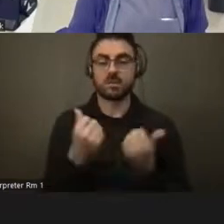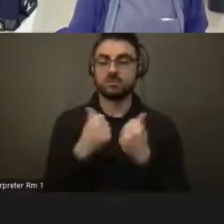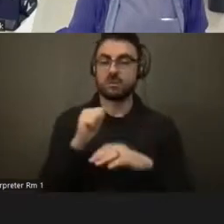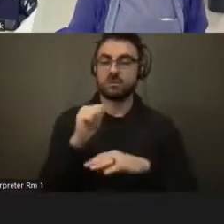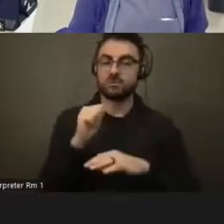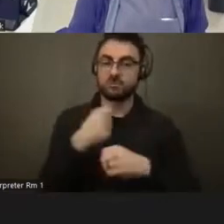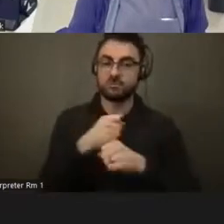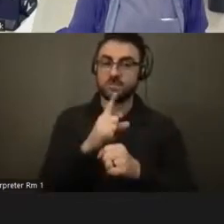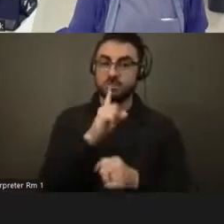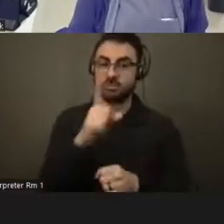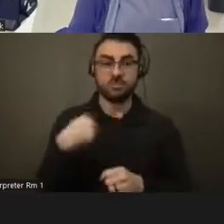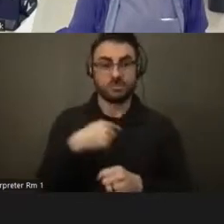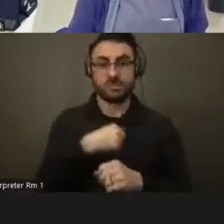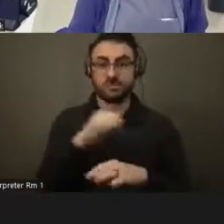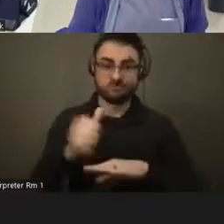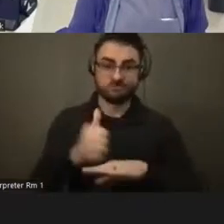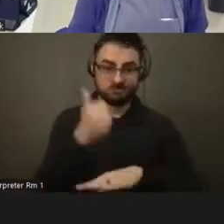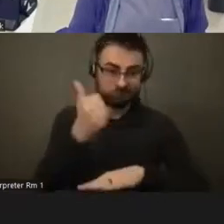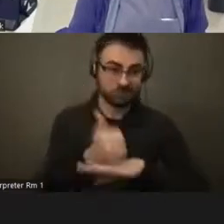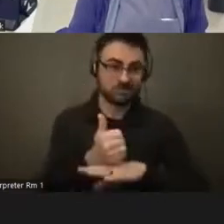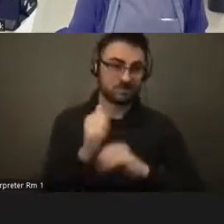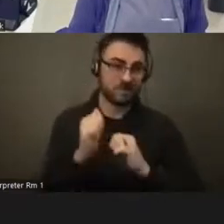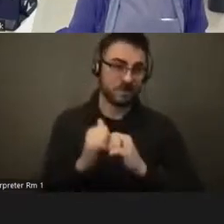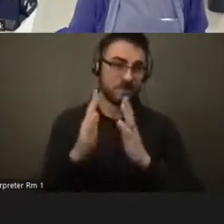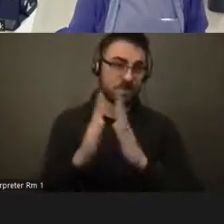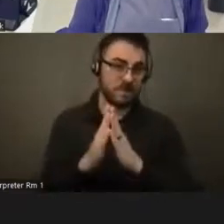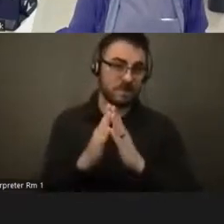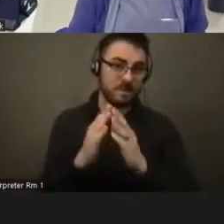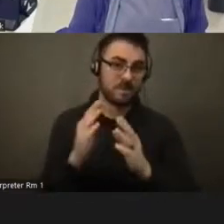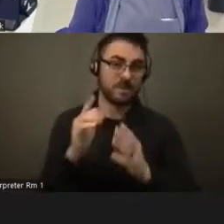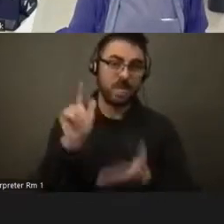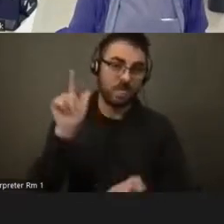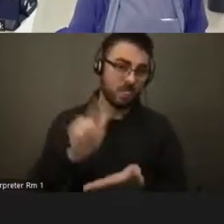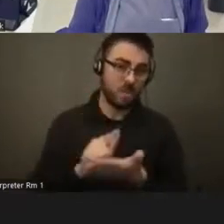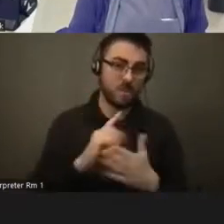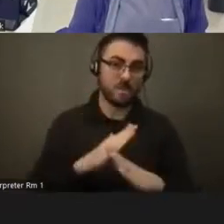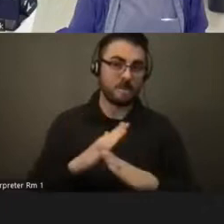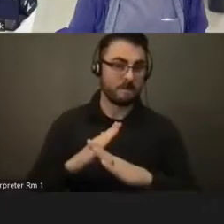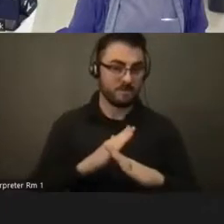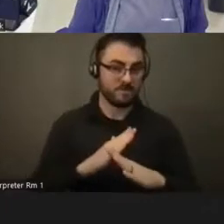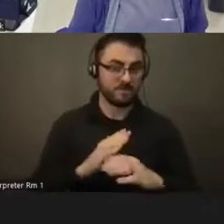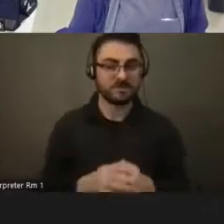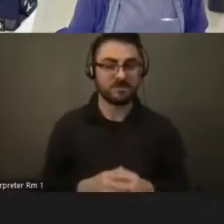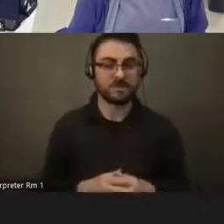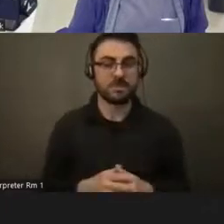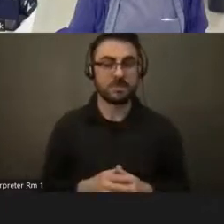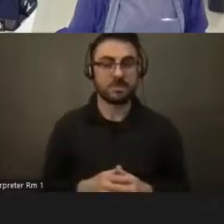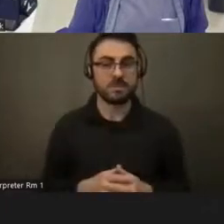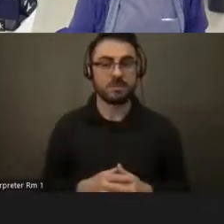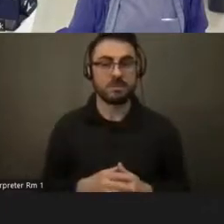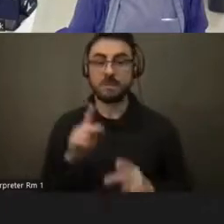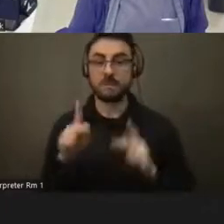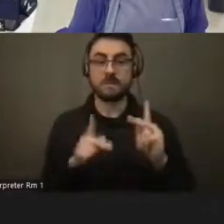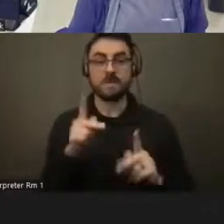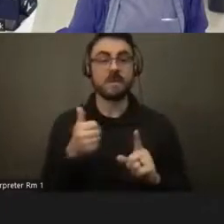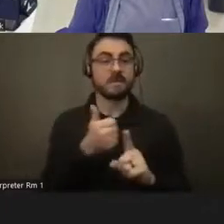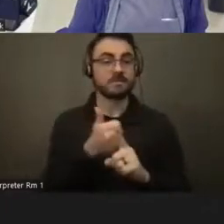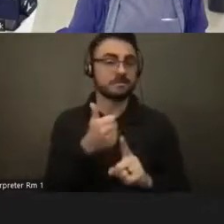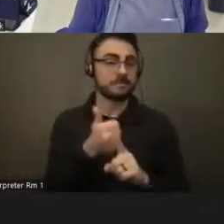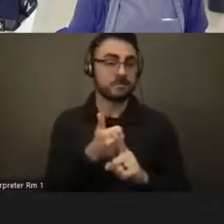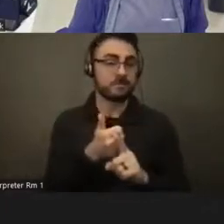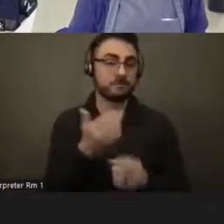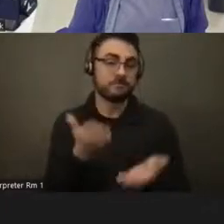implementing using a low barrier, okay? So people who may have